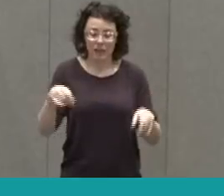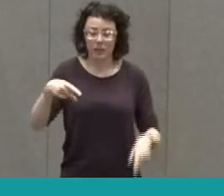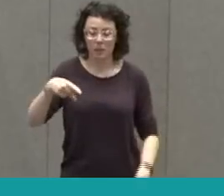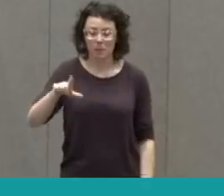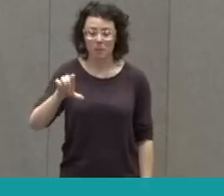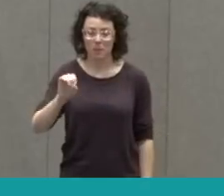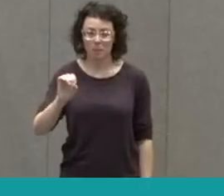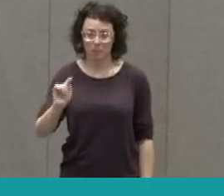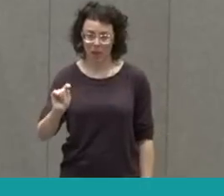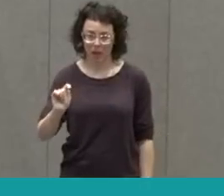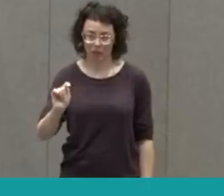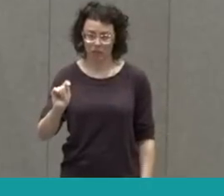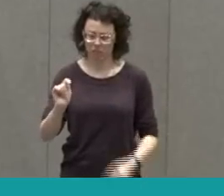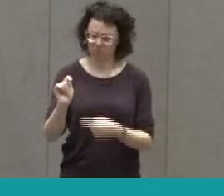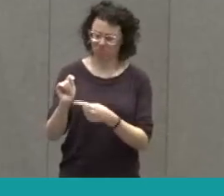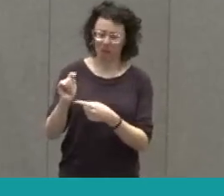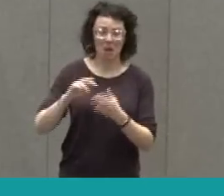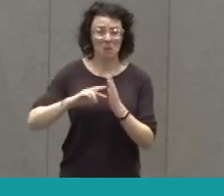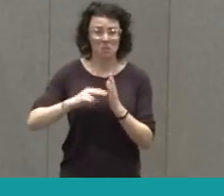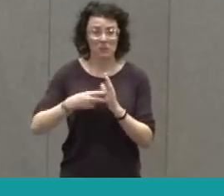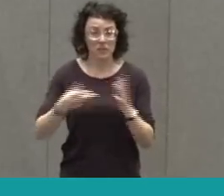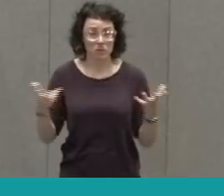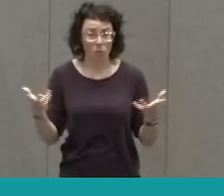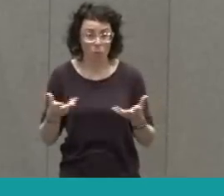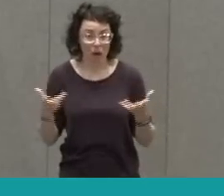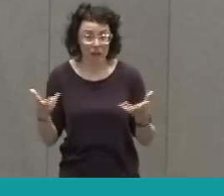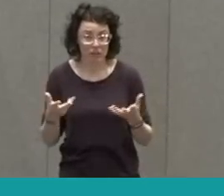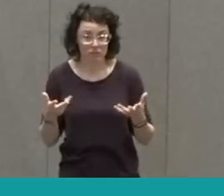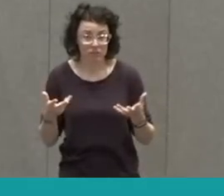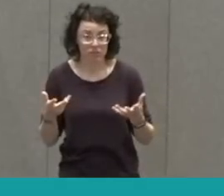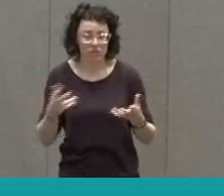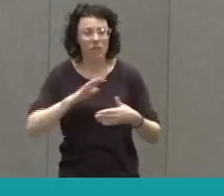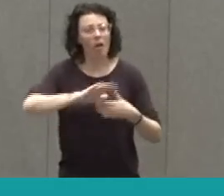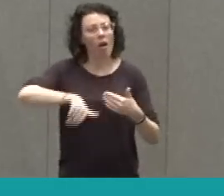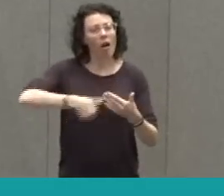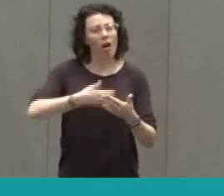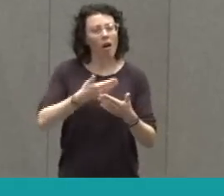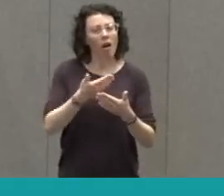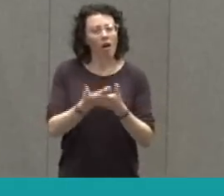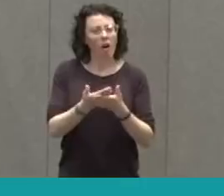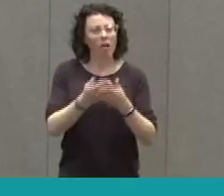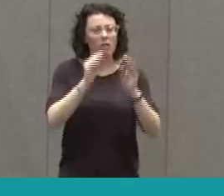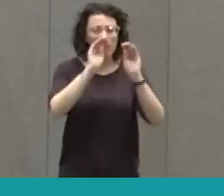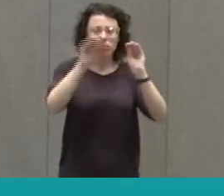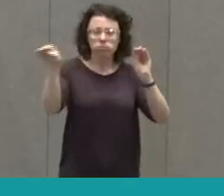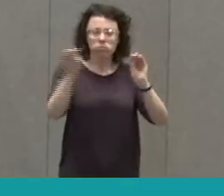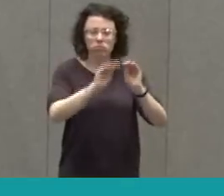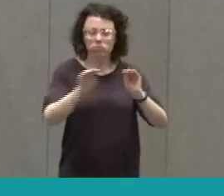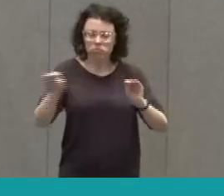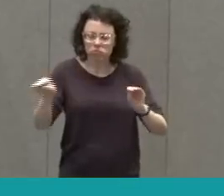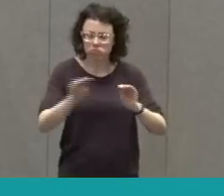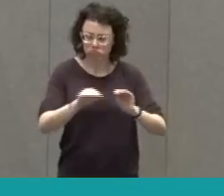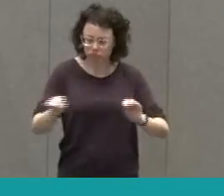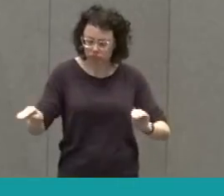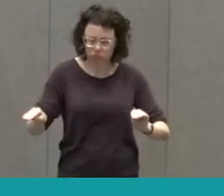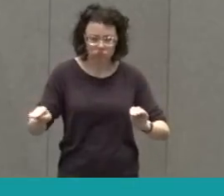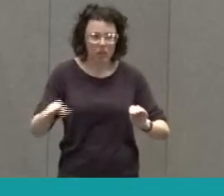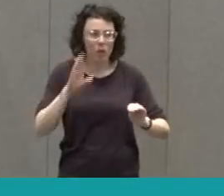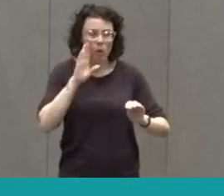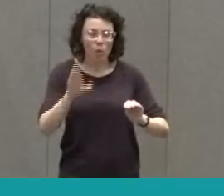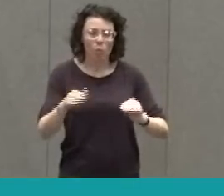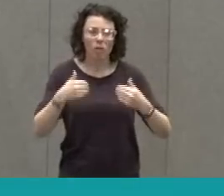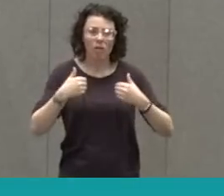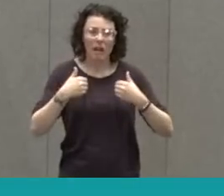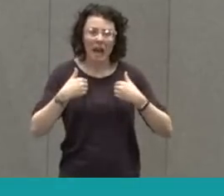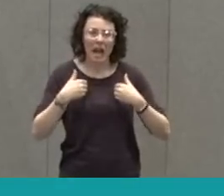is it is going through and you have the months here, and then you have from there,